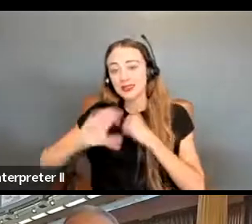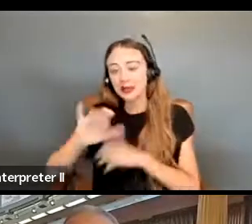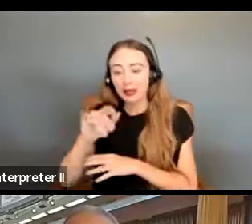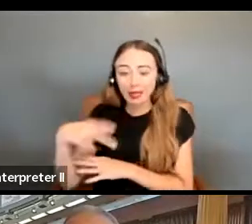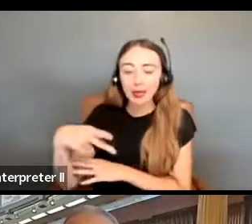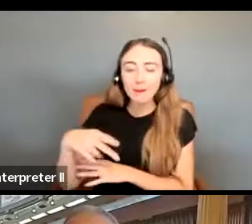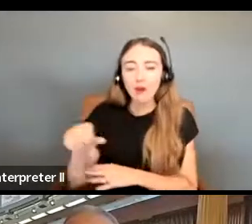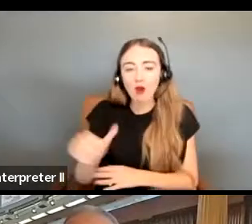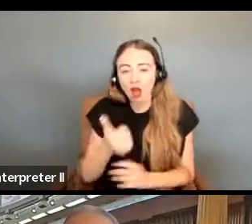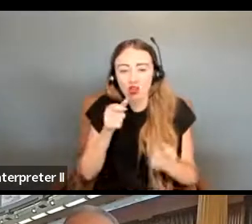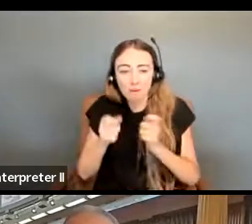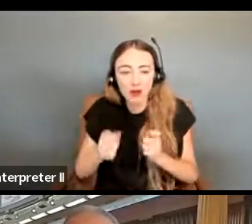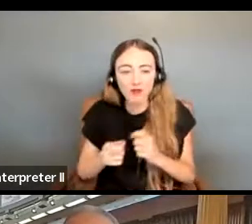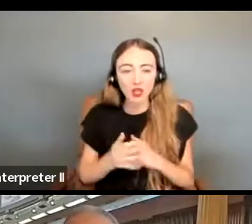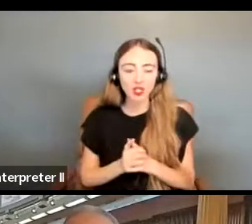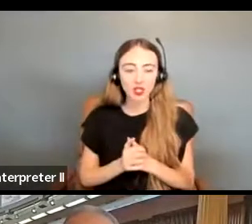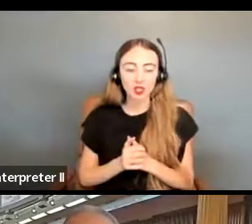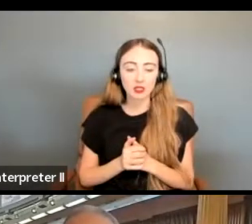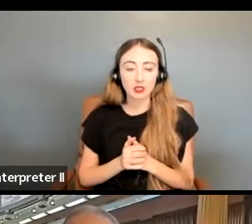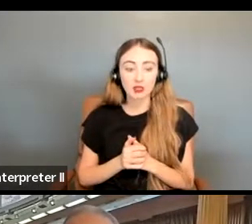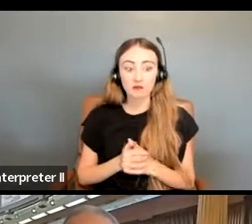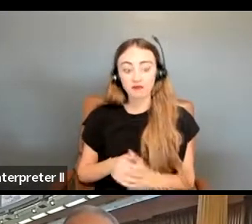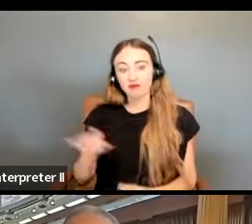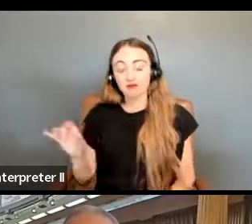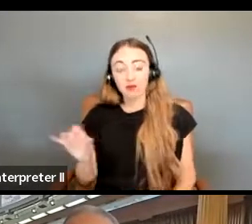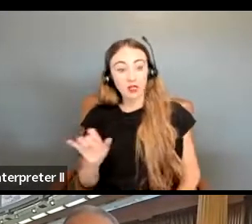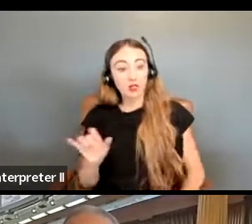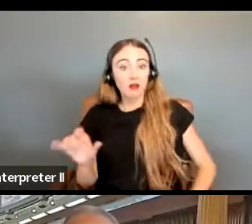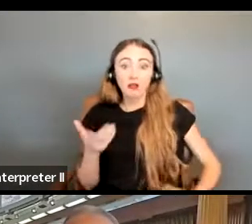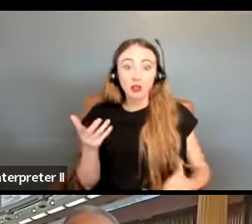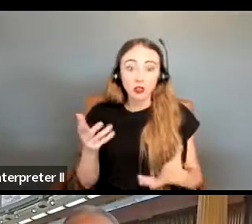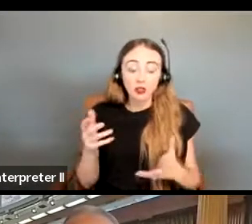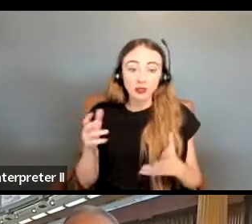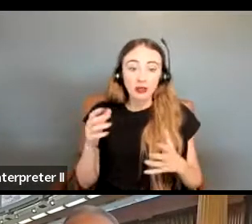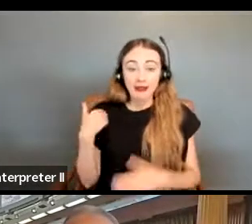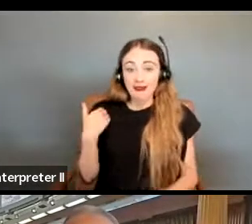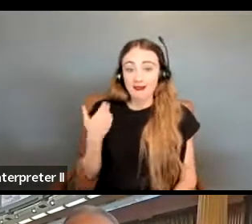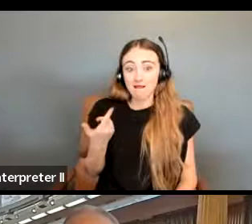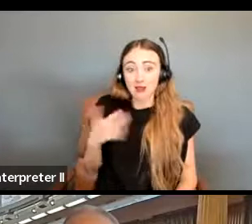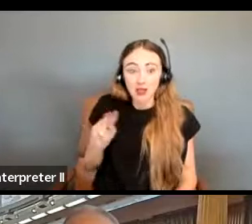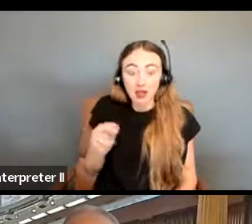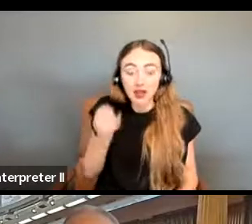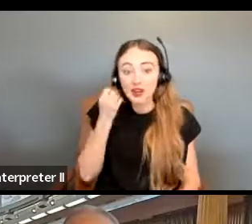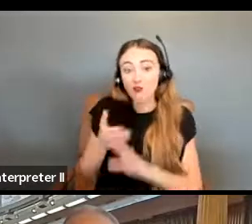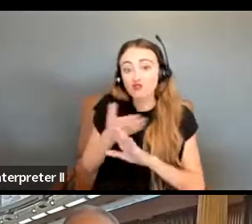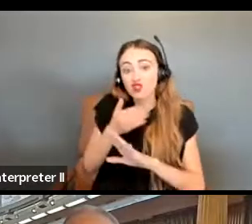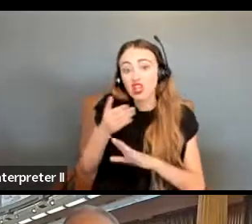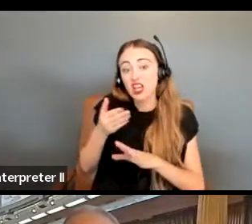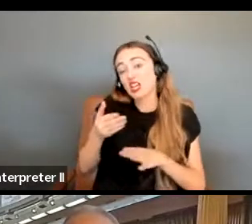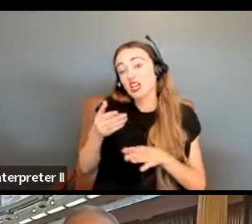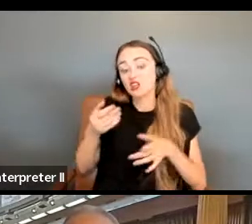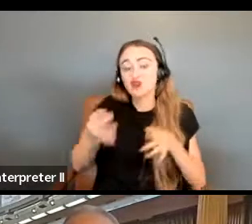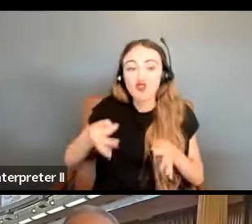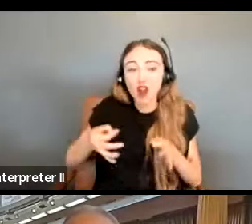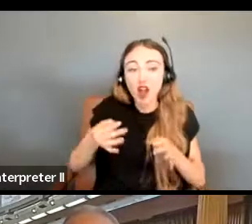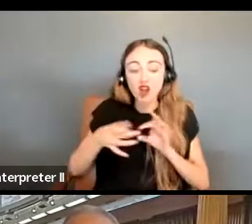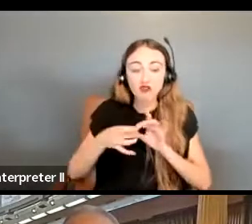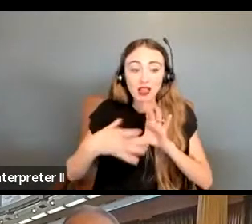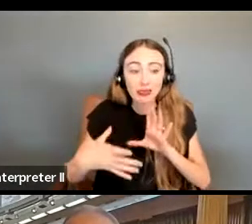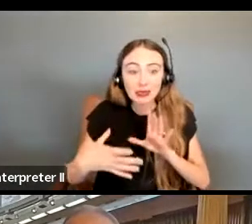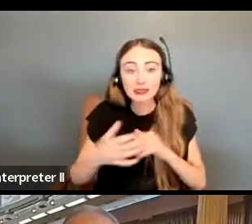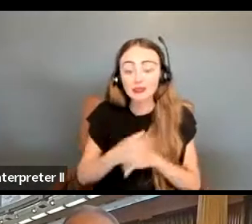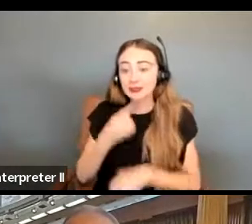any other modification. There are enhancements for committing crimes or possessing a firearm while on pretrial release. Simply put, trying to tell folks